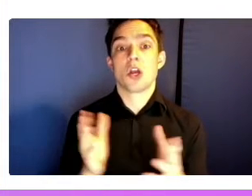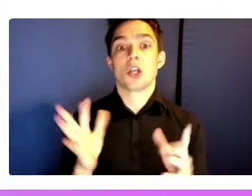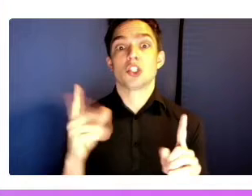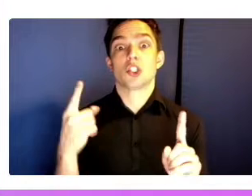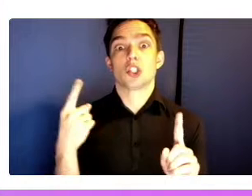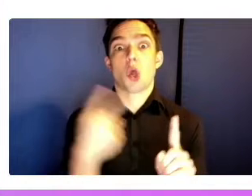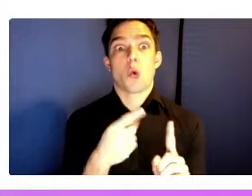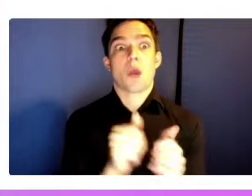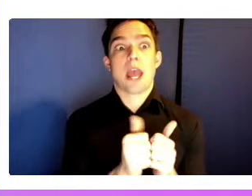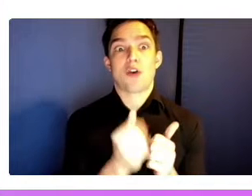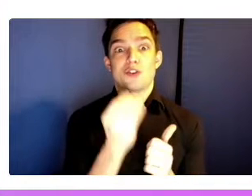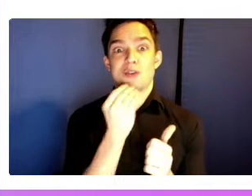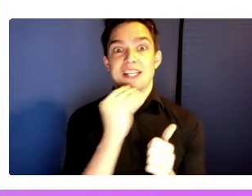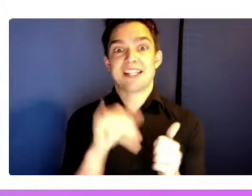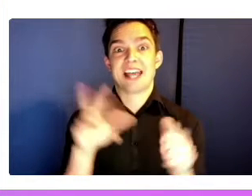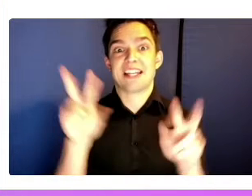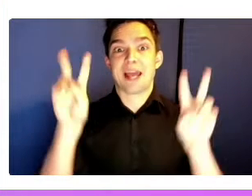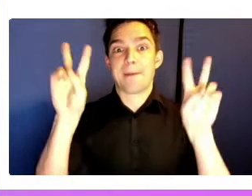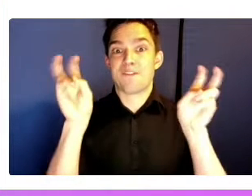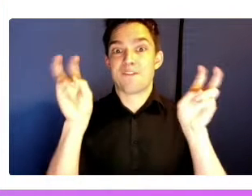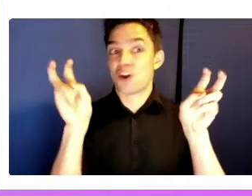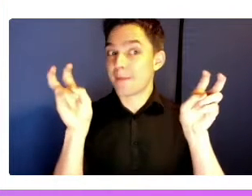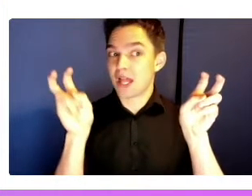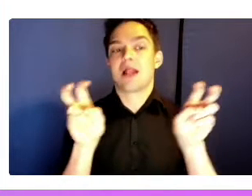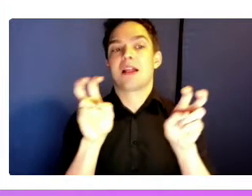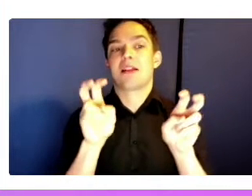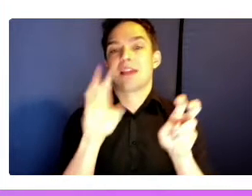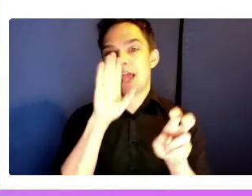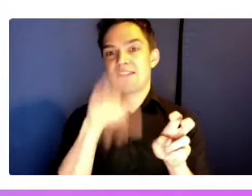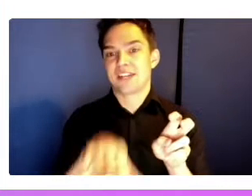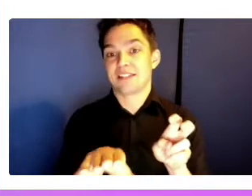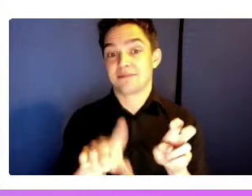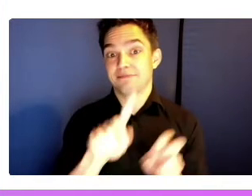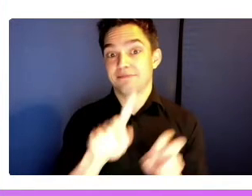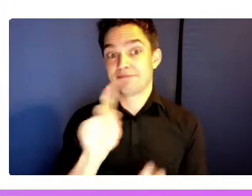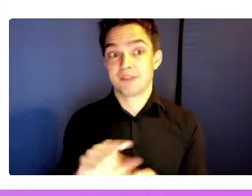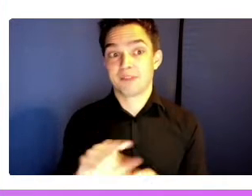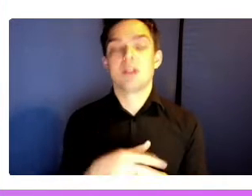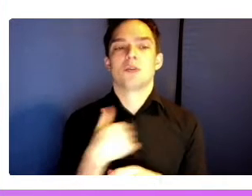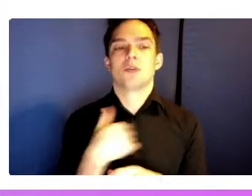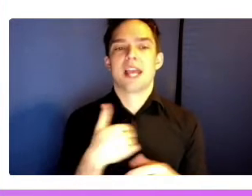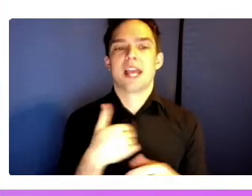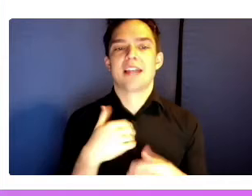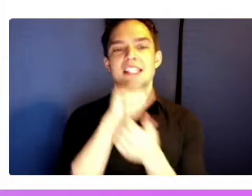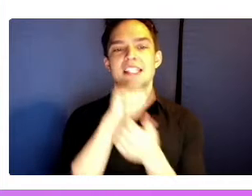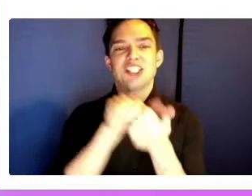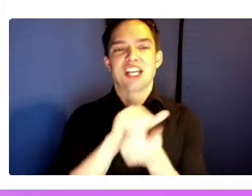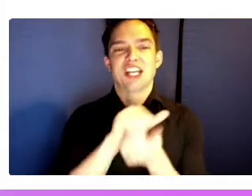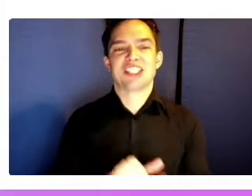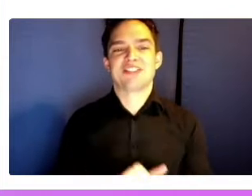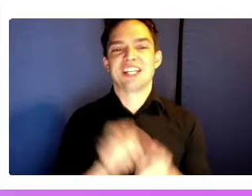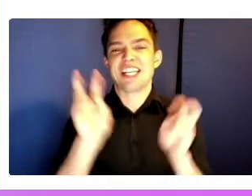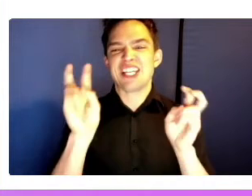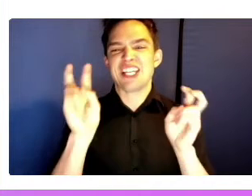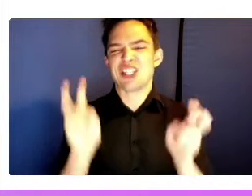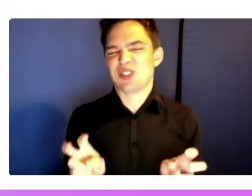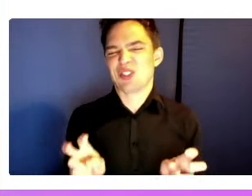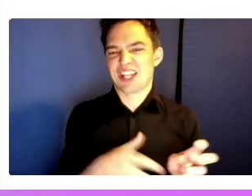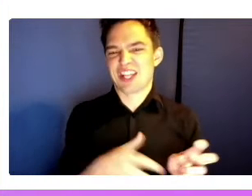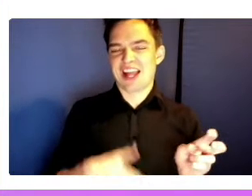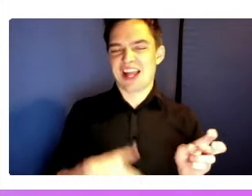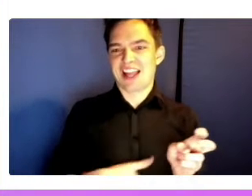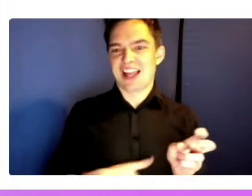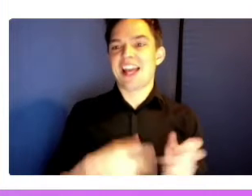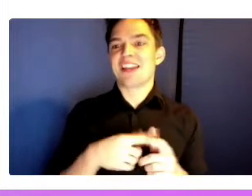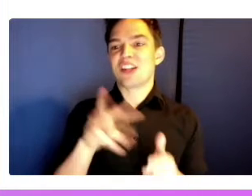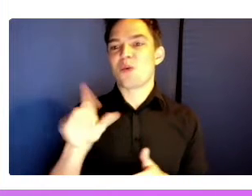you eat the proverbial elephant? Well, we were having digestive issues and the woolly